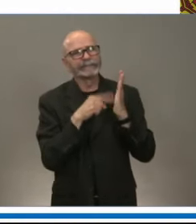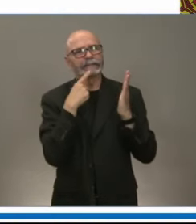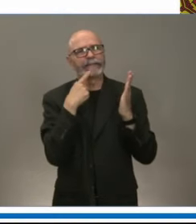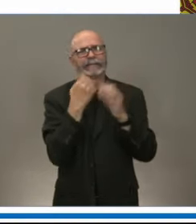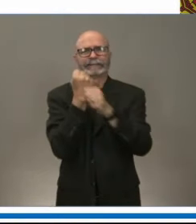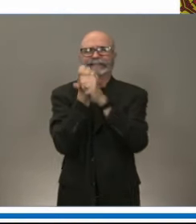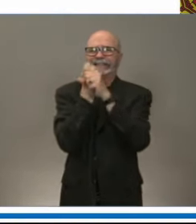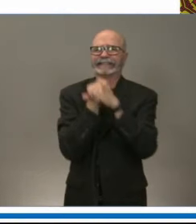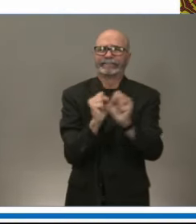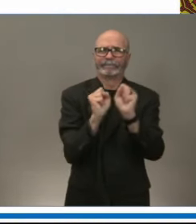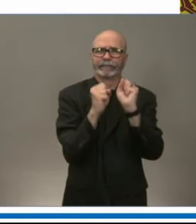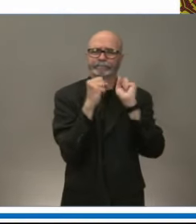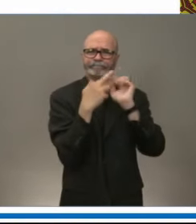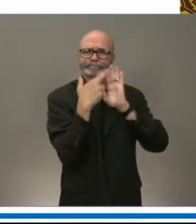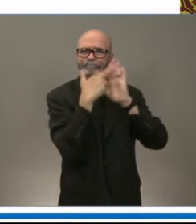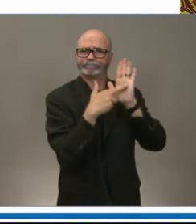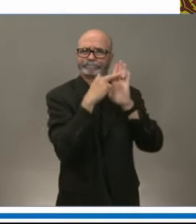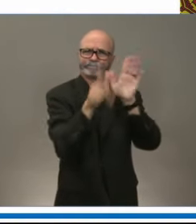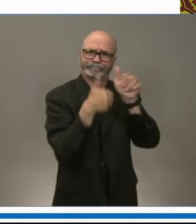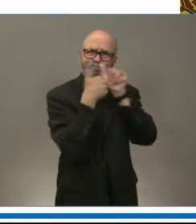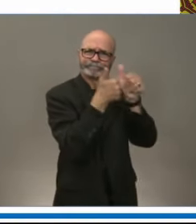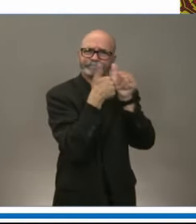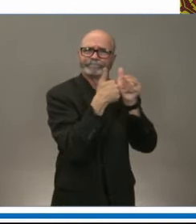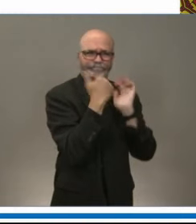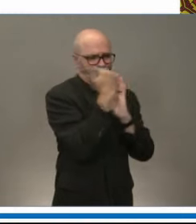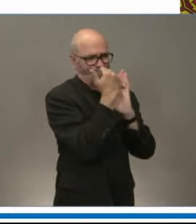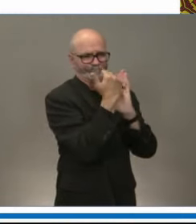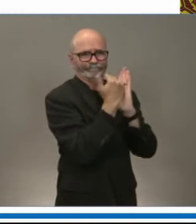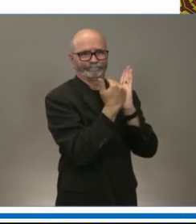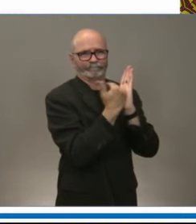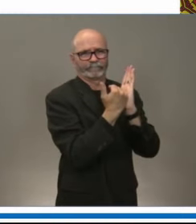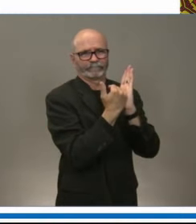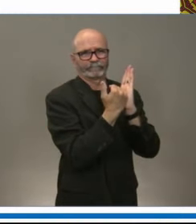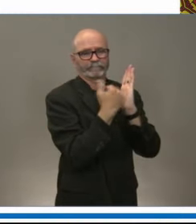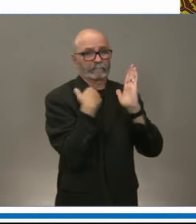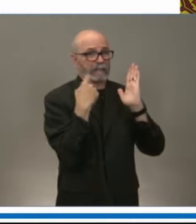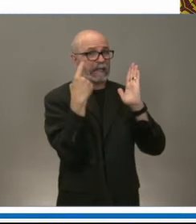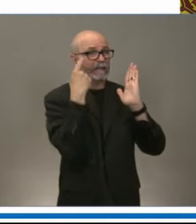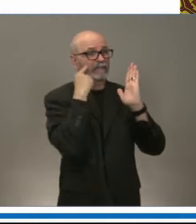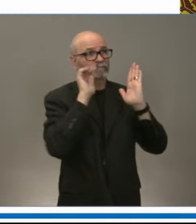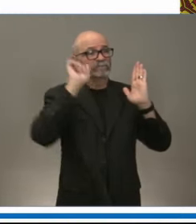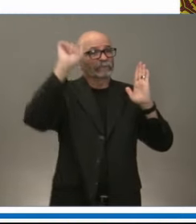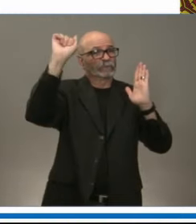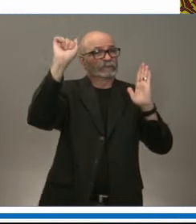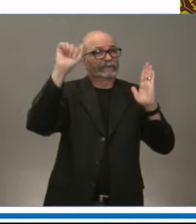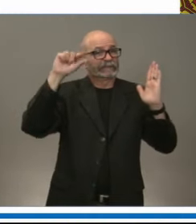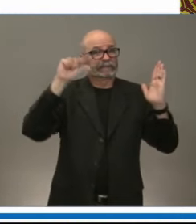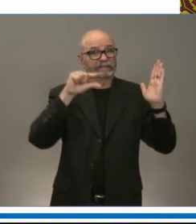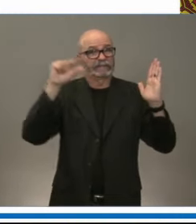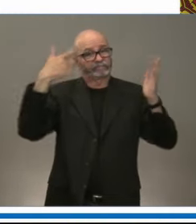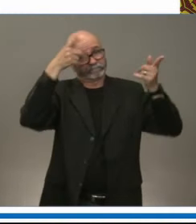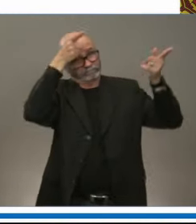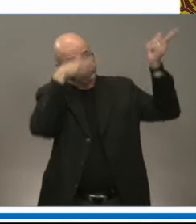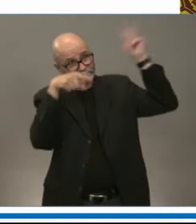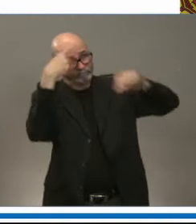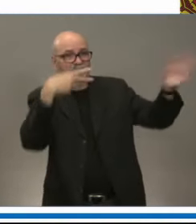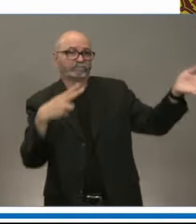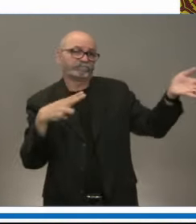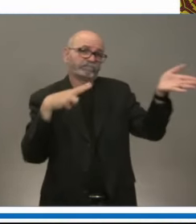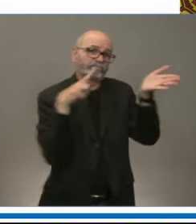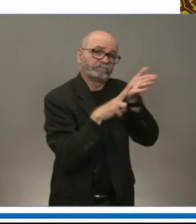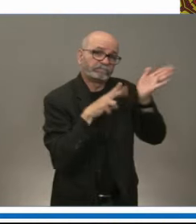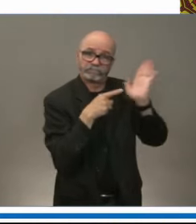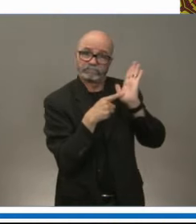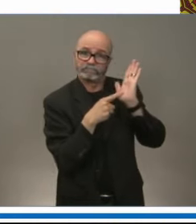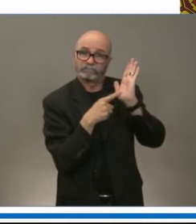this time of COVID-19. I guess the government has still not signed that document. I'm wondering why and if you intend to sign